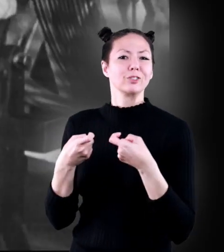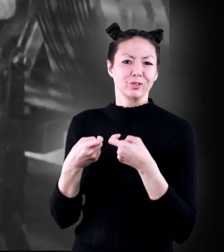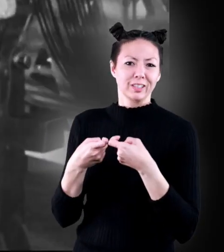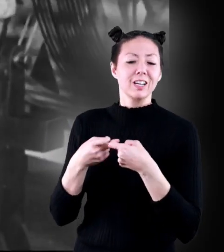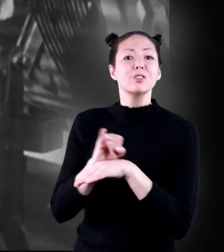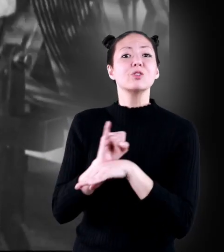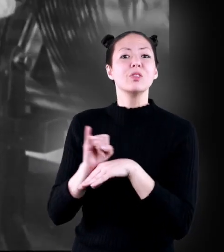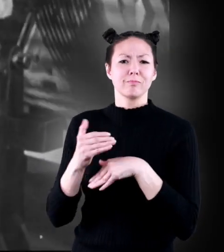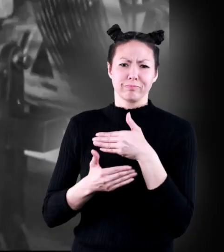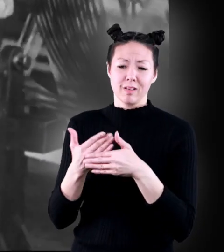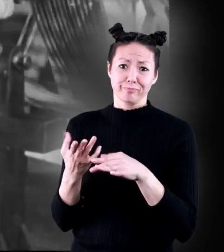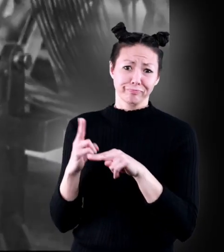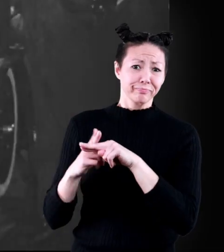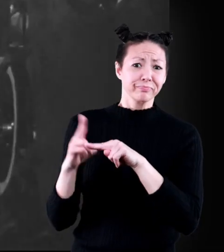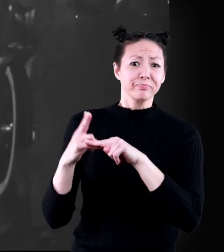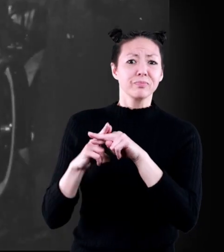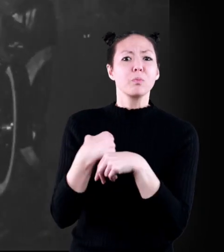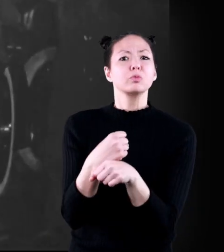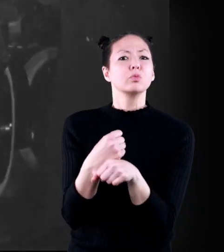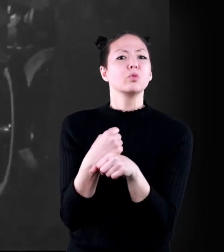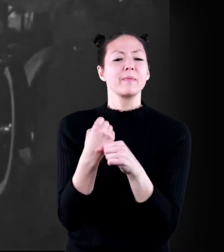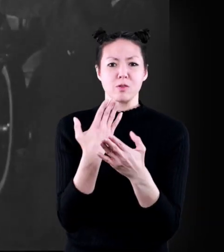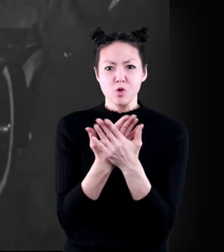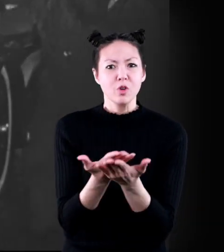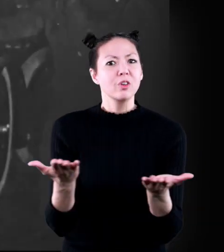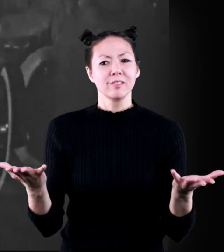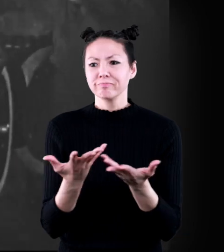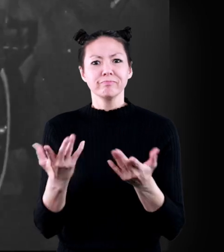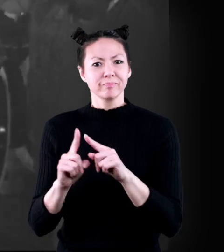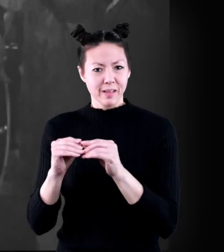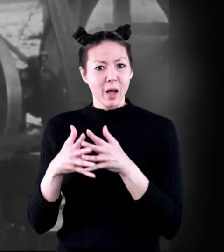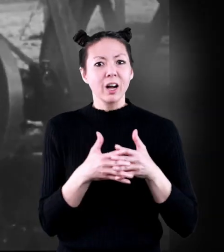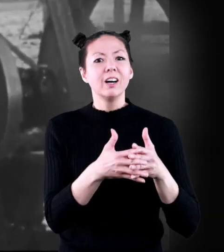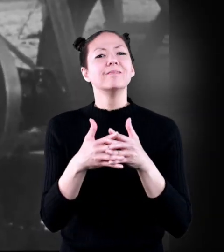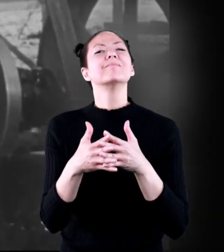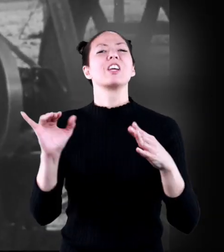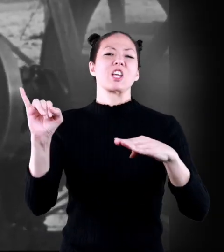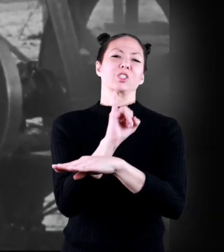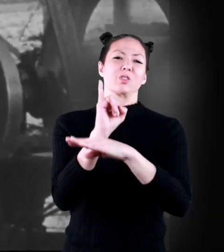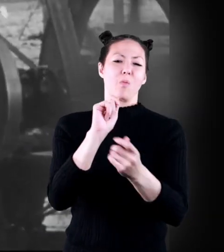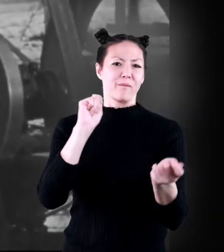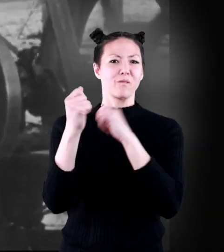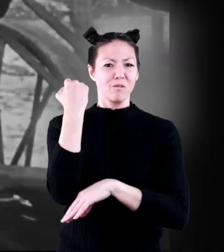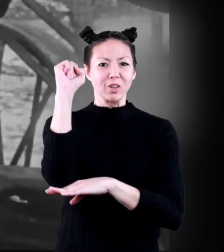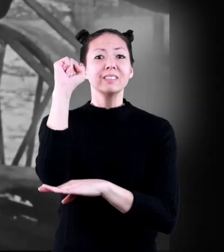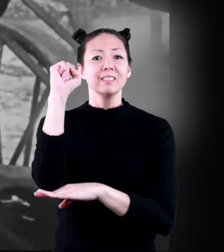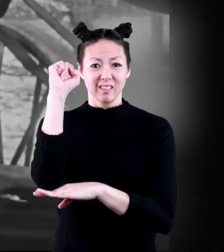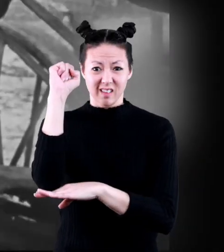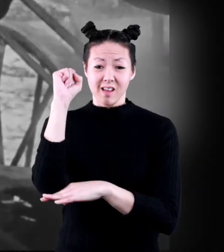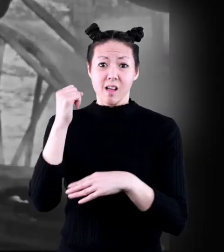industrial processes that increased the production of goods in America. The Industrial Revolution brought many important